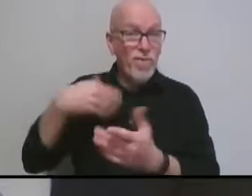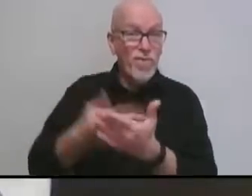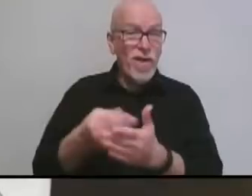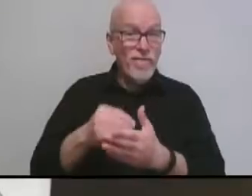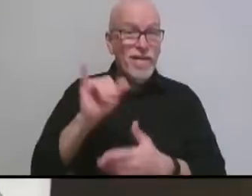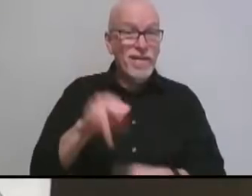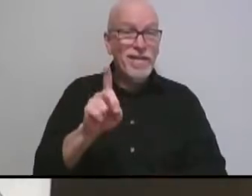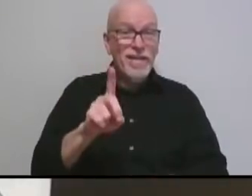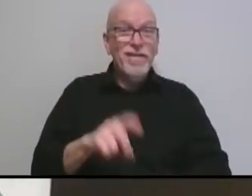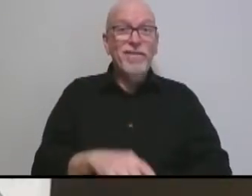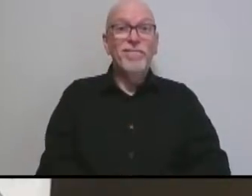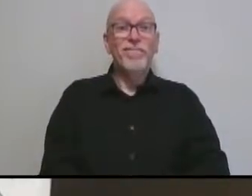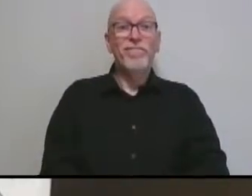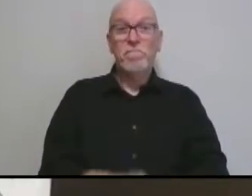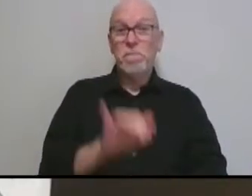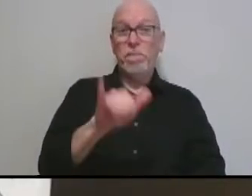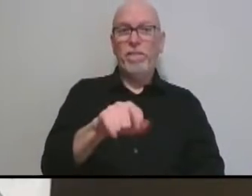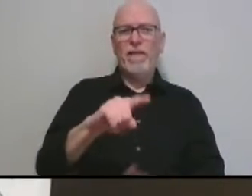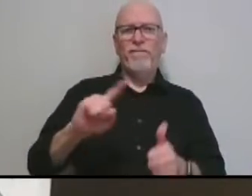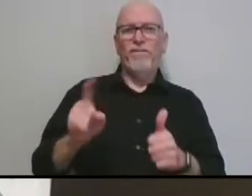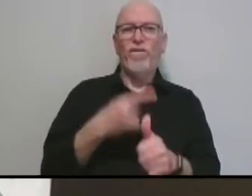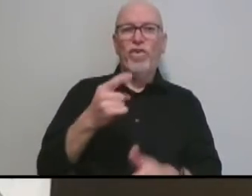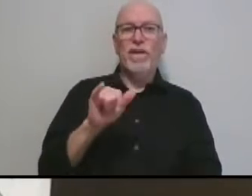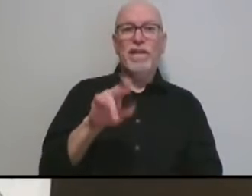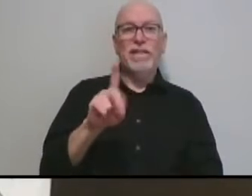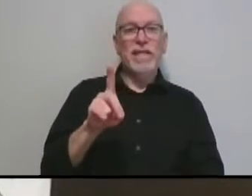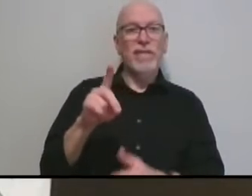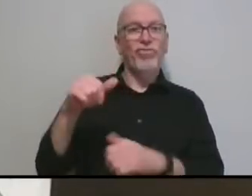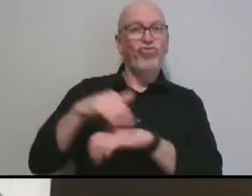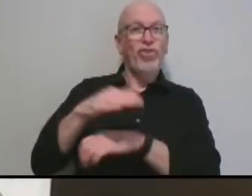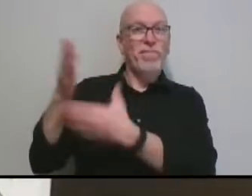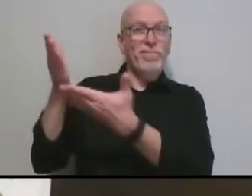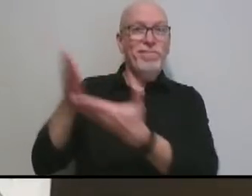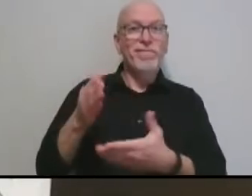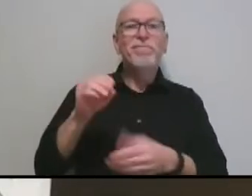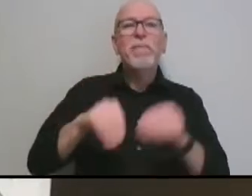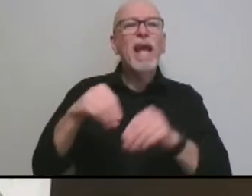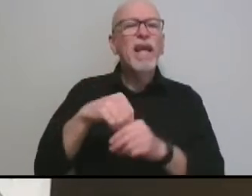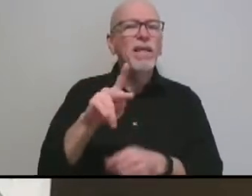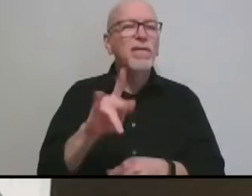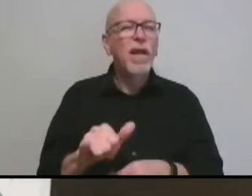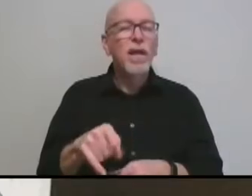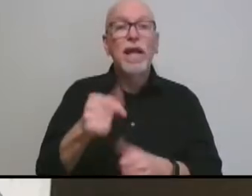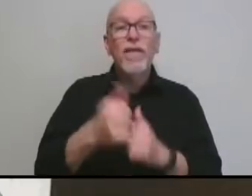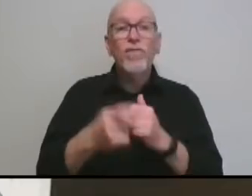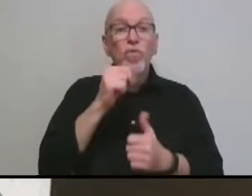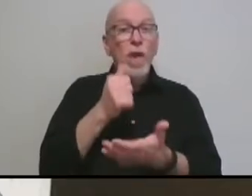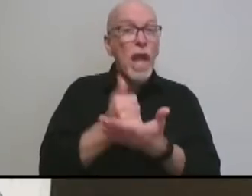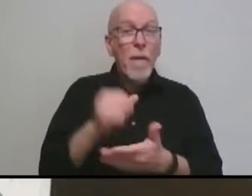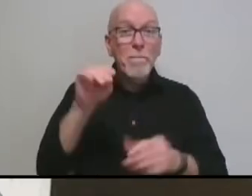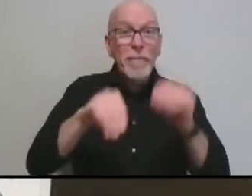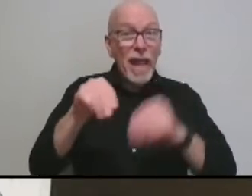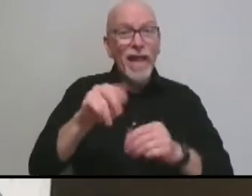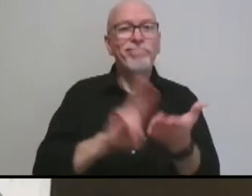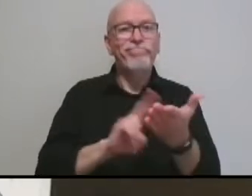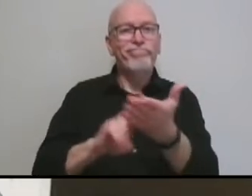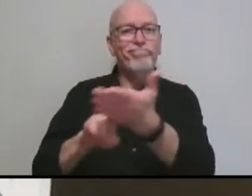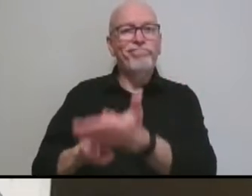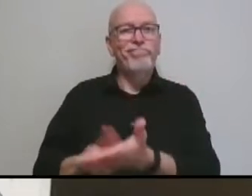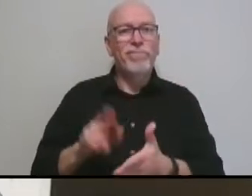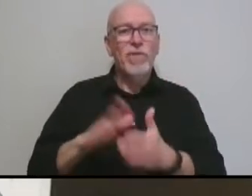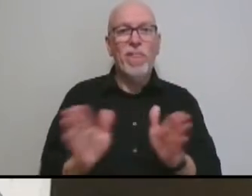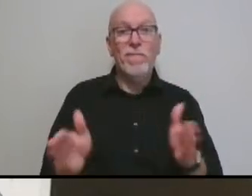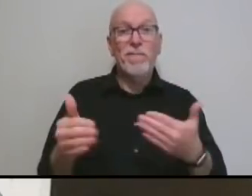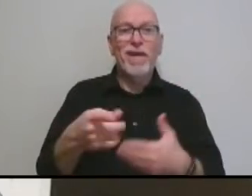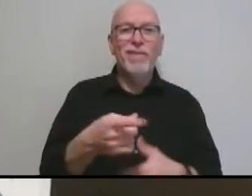Indiana. This was the first Indiana shipment that was packaged in Kentucky, and everyone who helped pack it signed the box. I